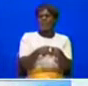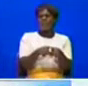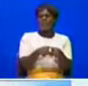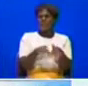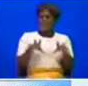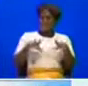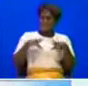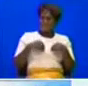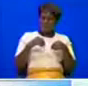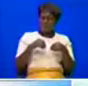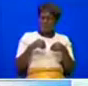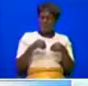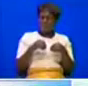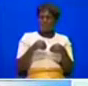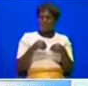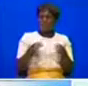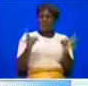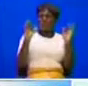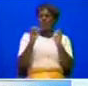uptake in the informal sector.